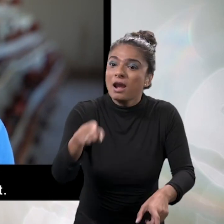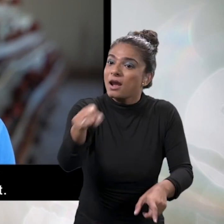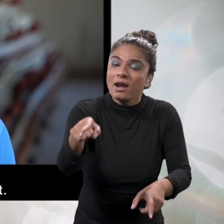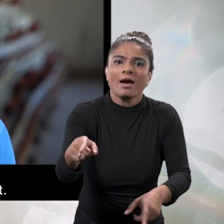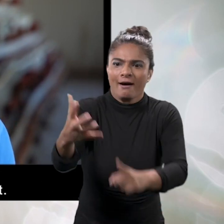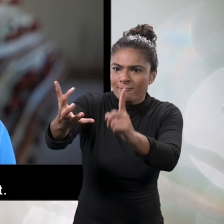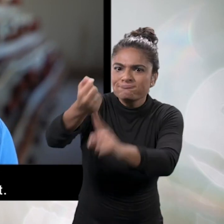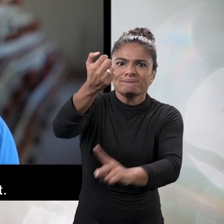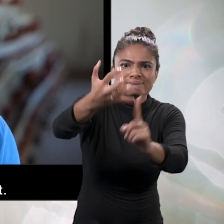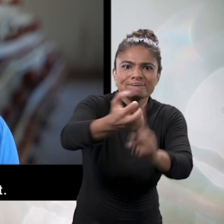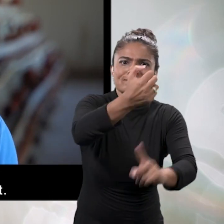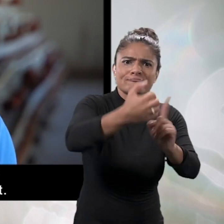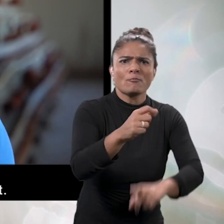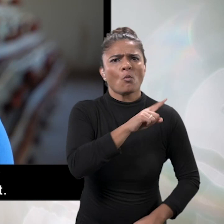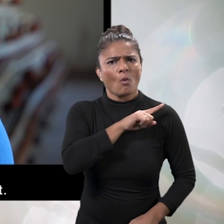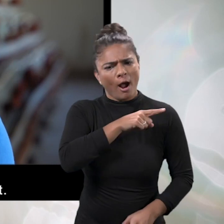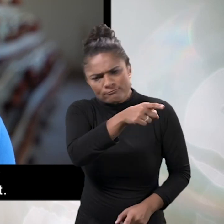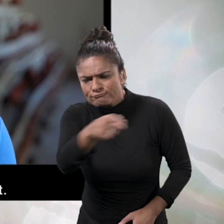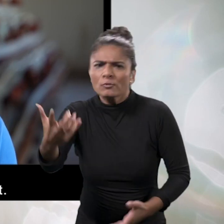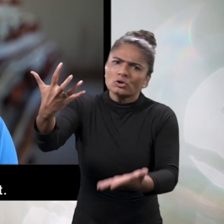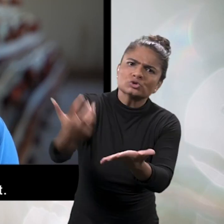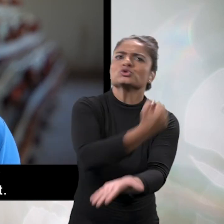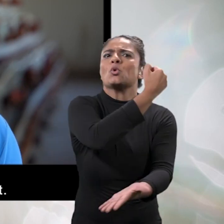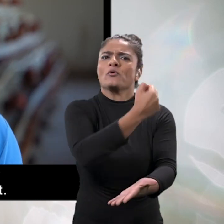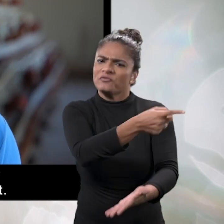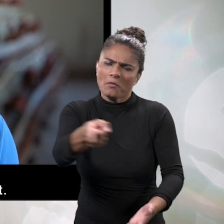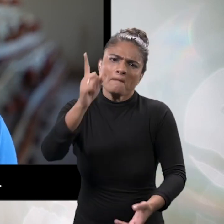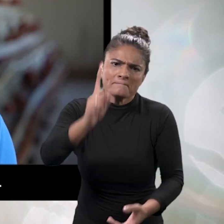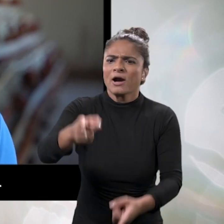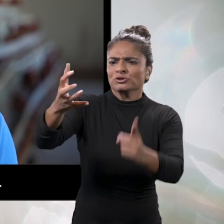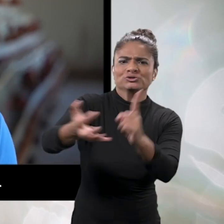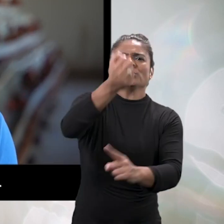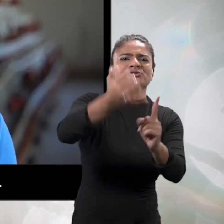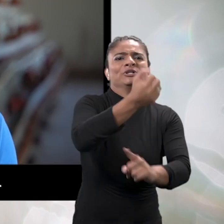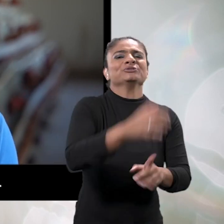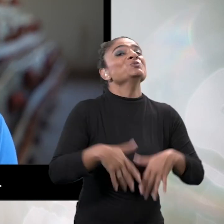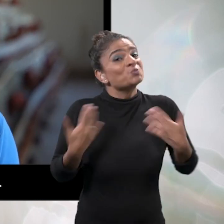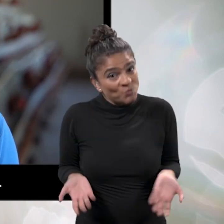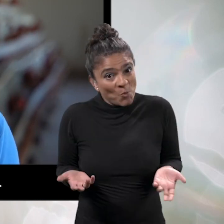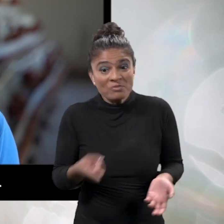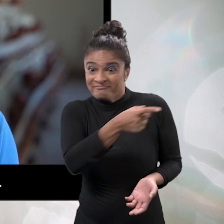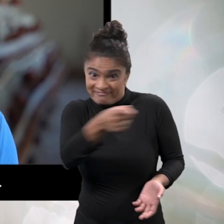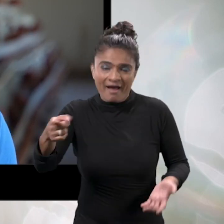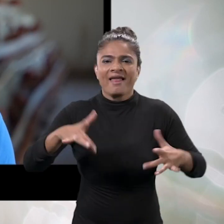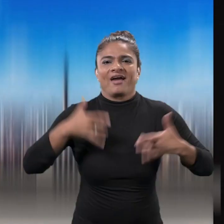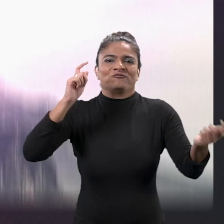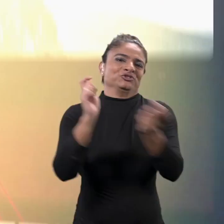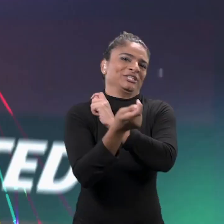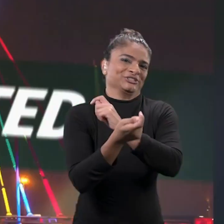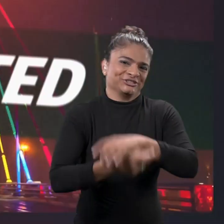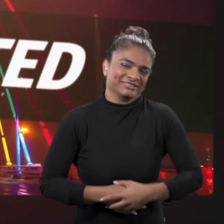abantu bethuthuka uma kufanele. So ngalokho ngathi kuyishintshile impilo yami.